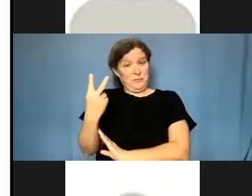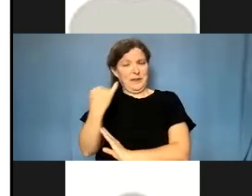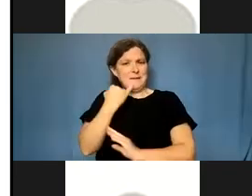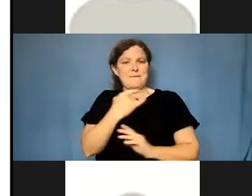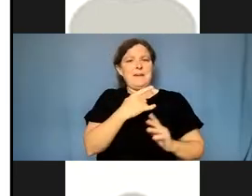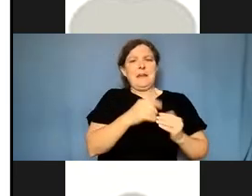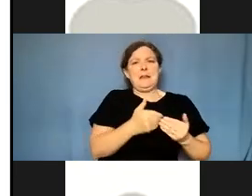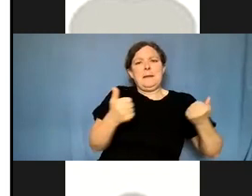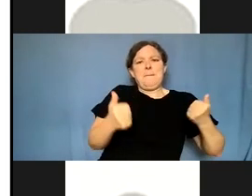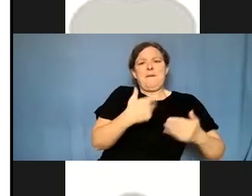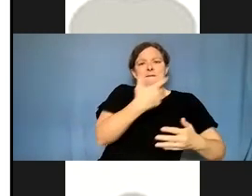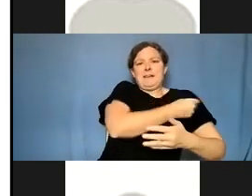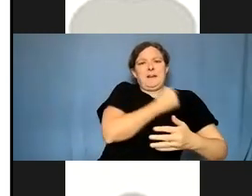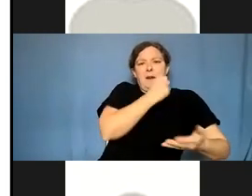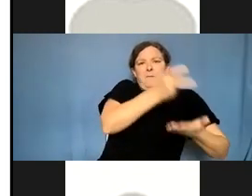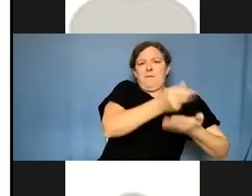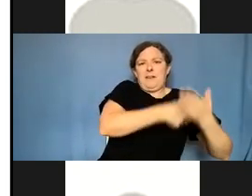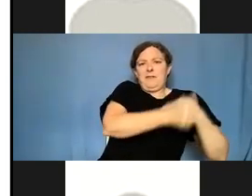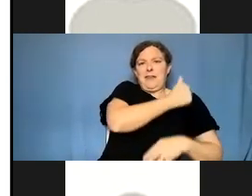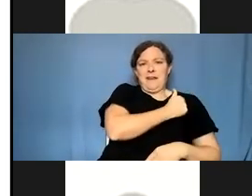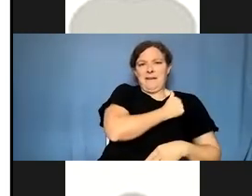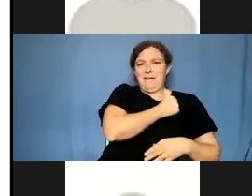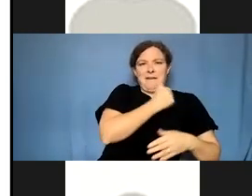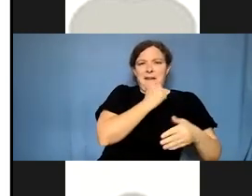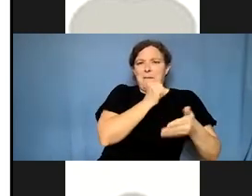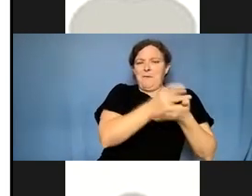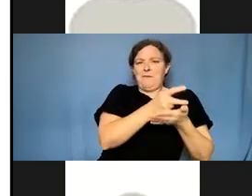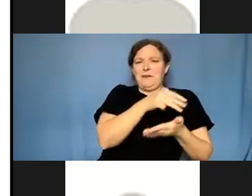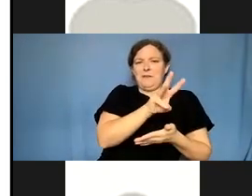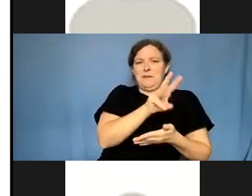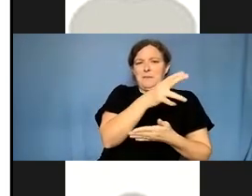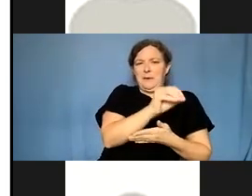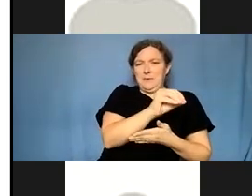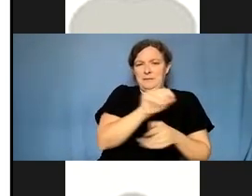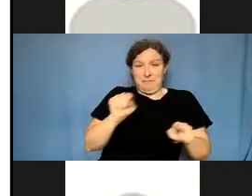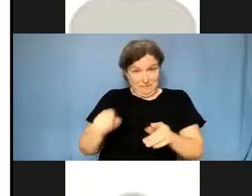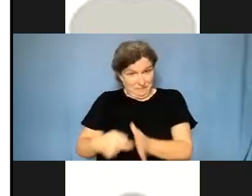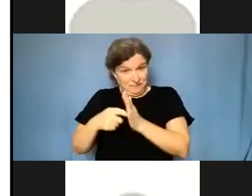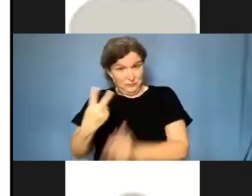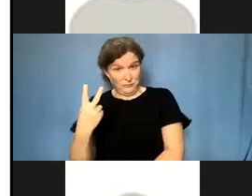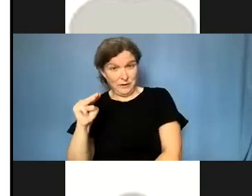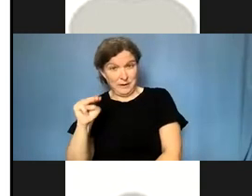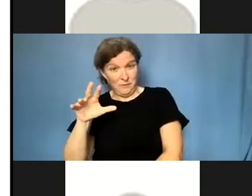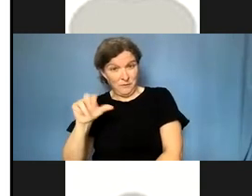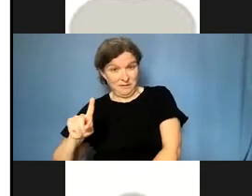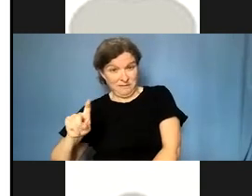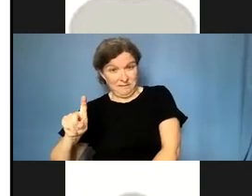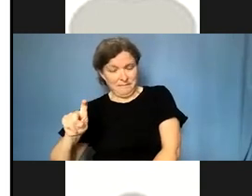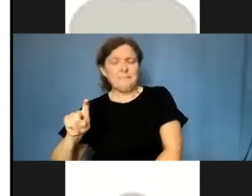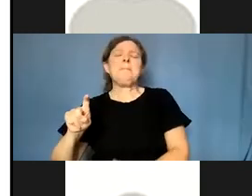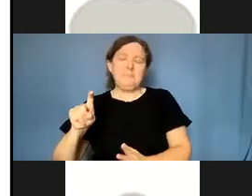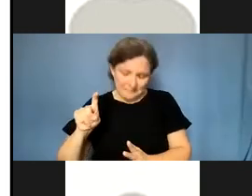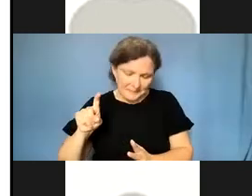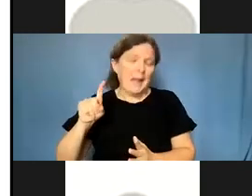approved for use in Canada by the World Health Organization? So we get asked that a lot because until about a